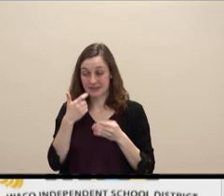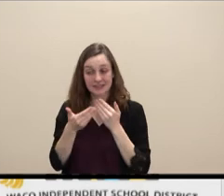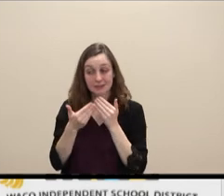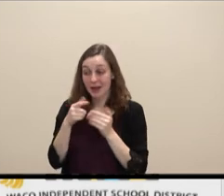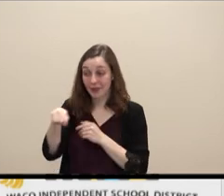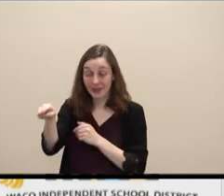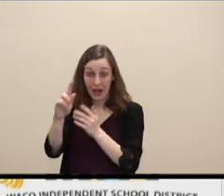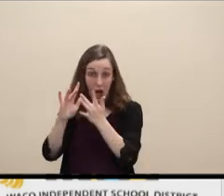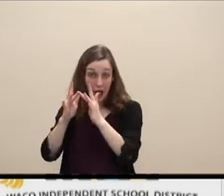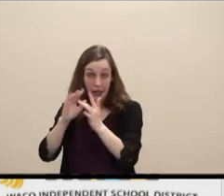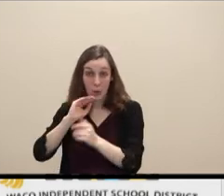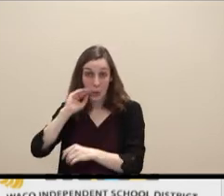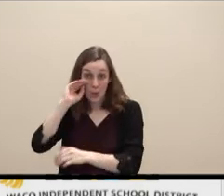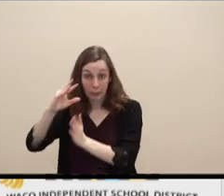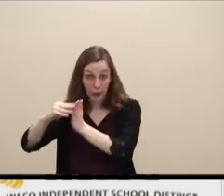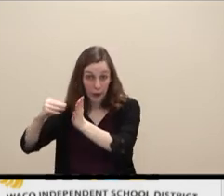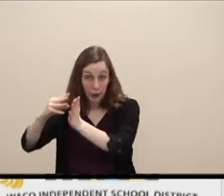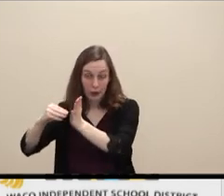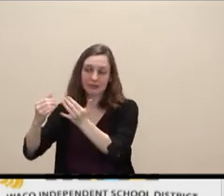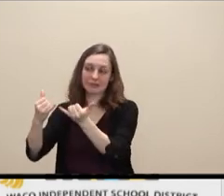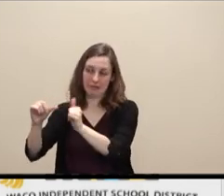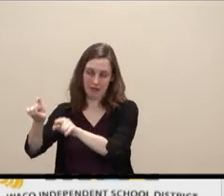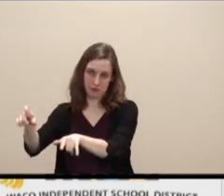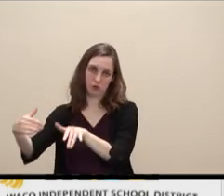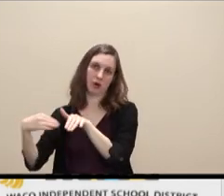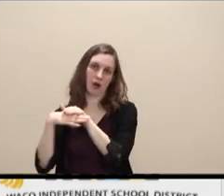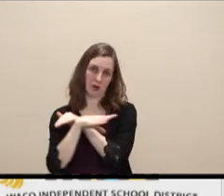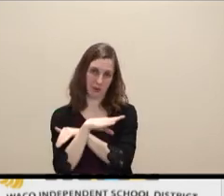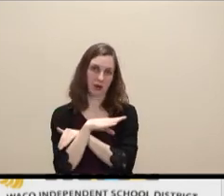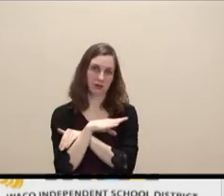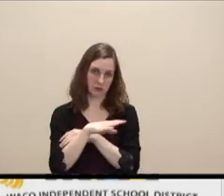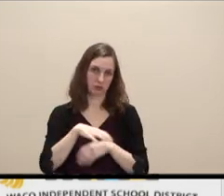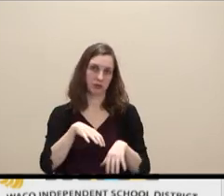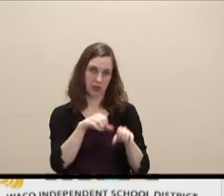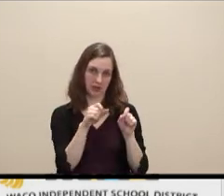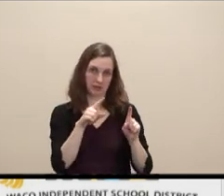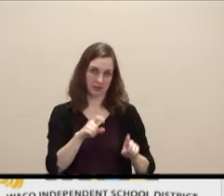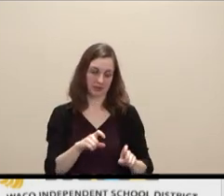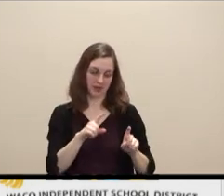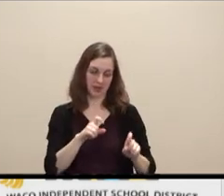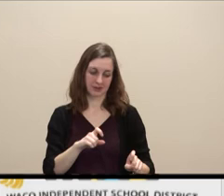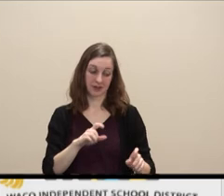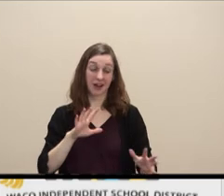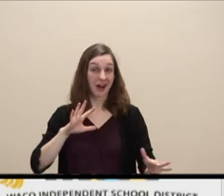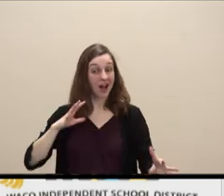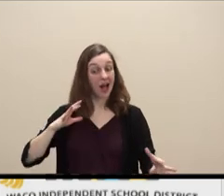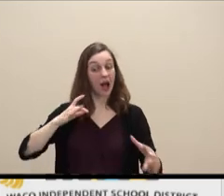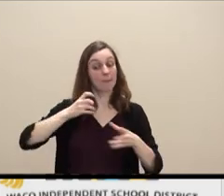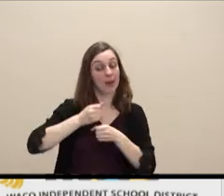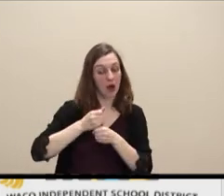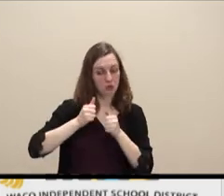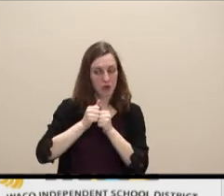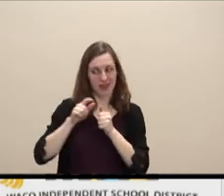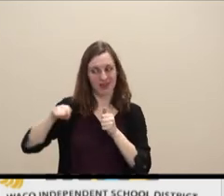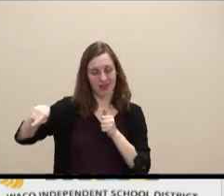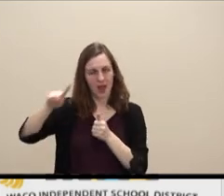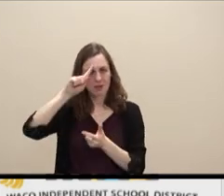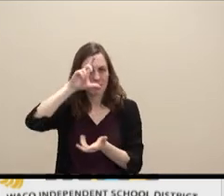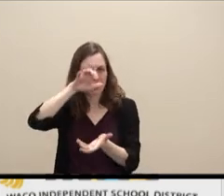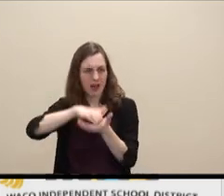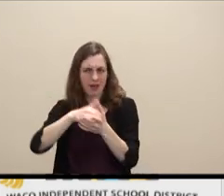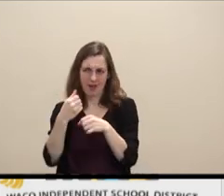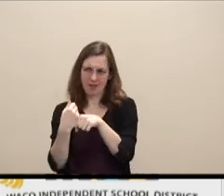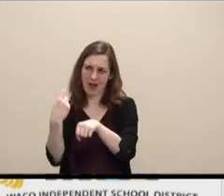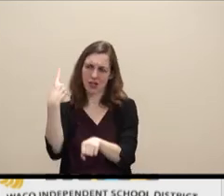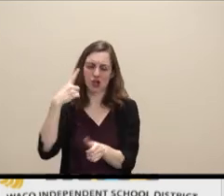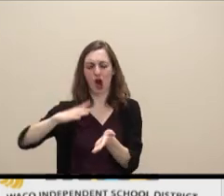they were virtual learners, they have to come in and take it, compounded with the kids' belief that what happened last year will happen this year,